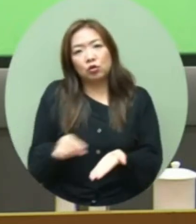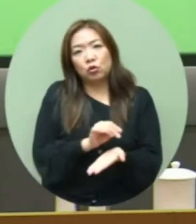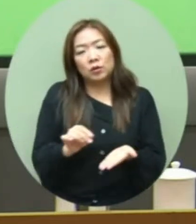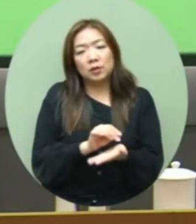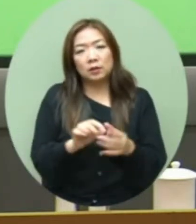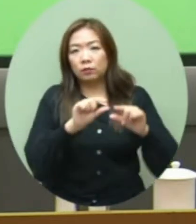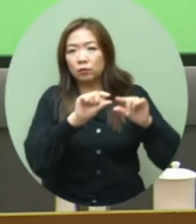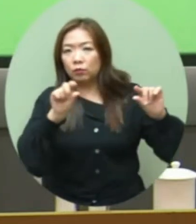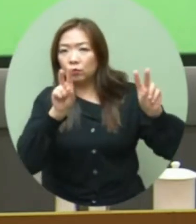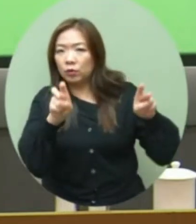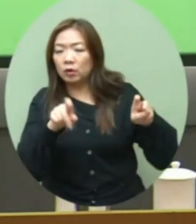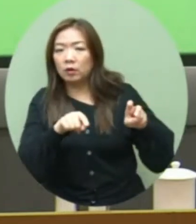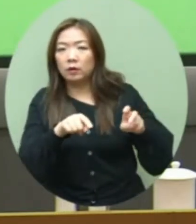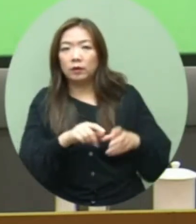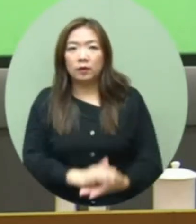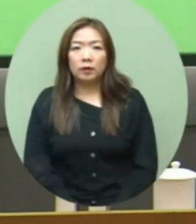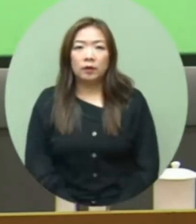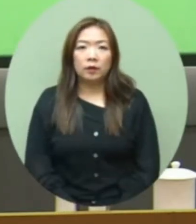measures.